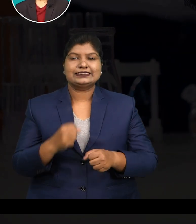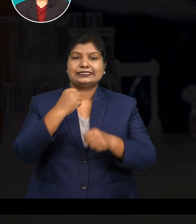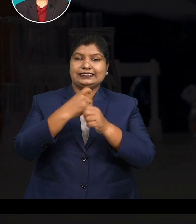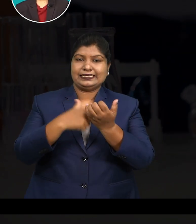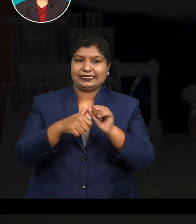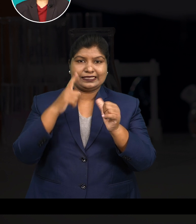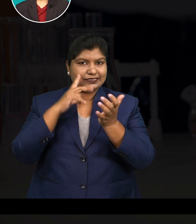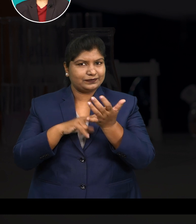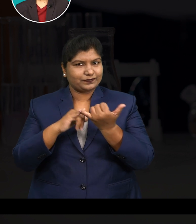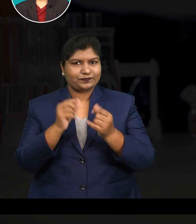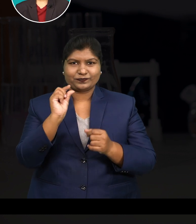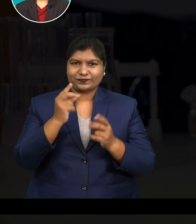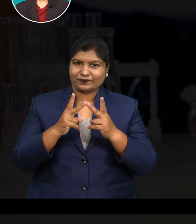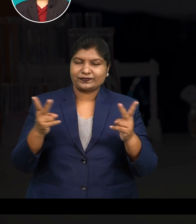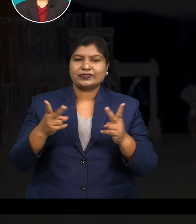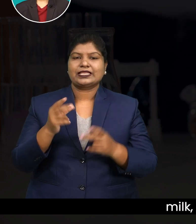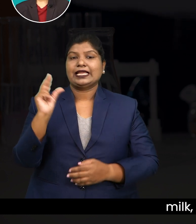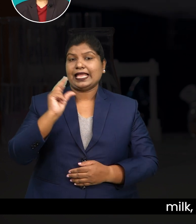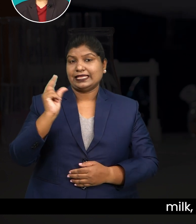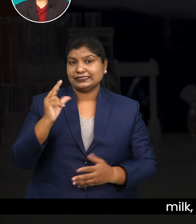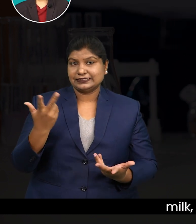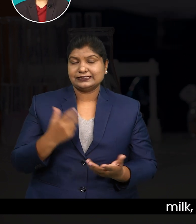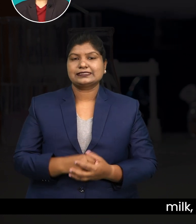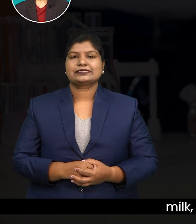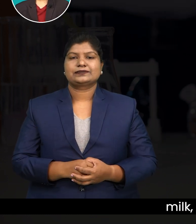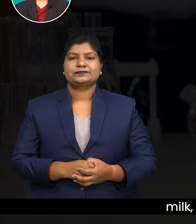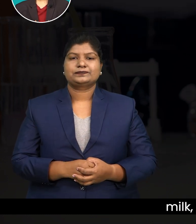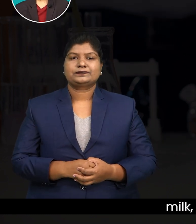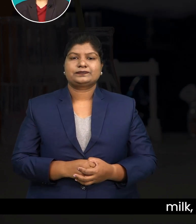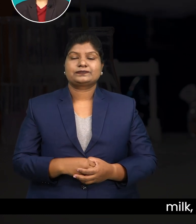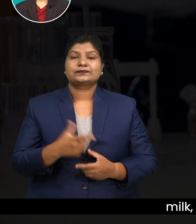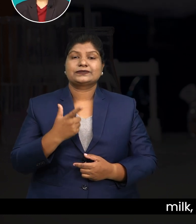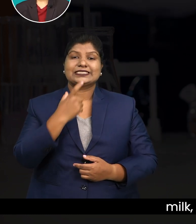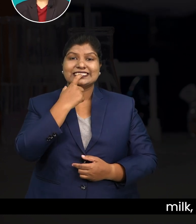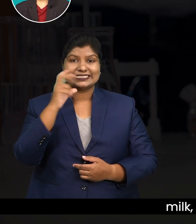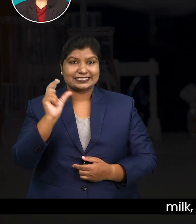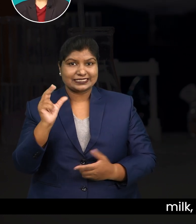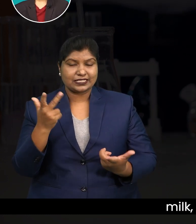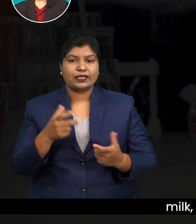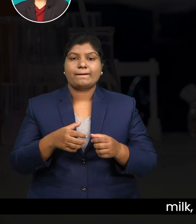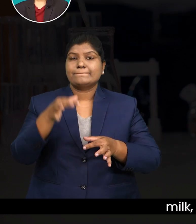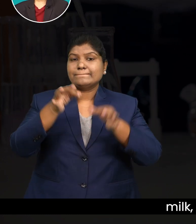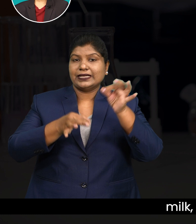grains, eggs, milk and milk products.